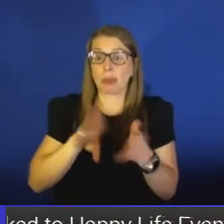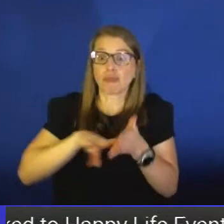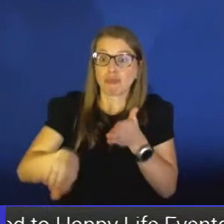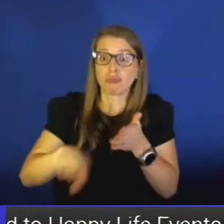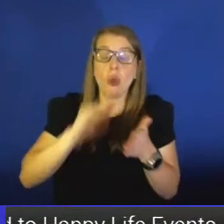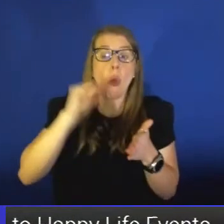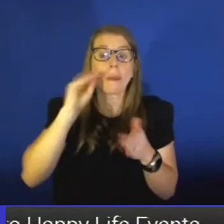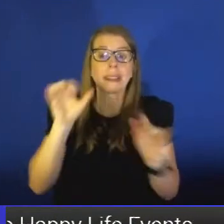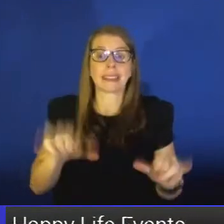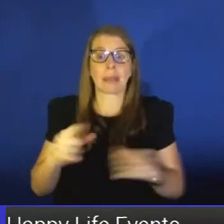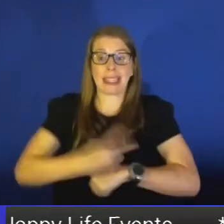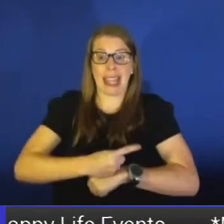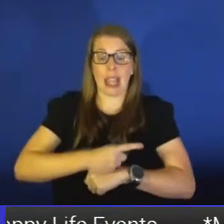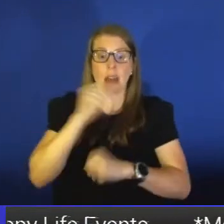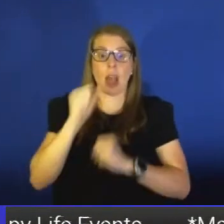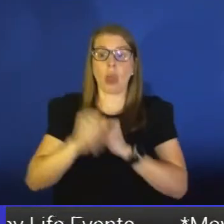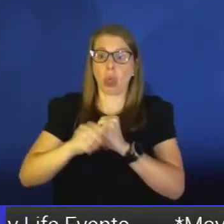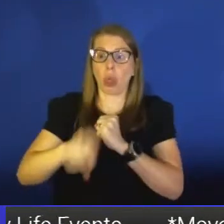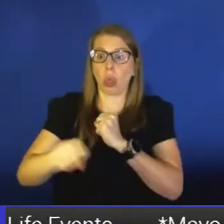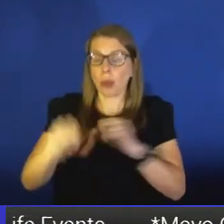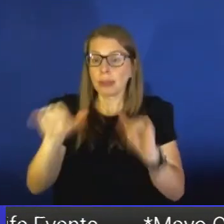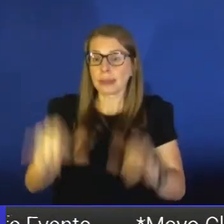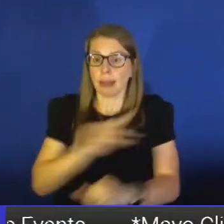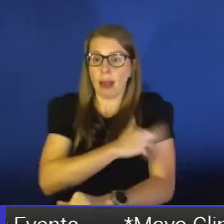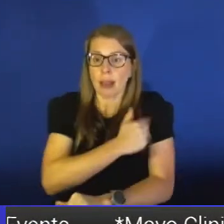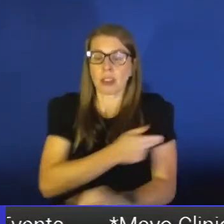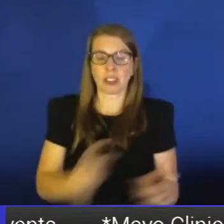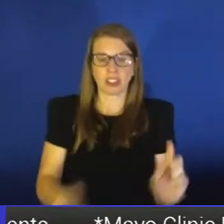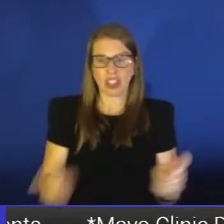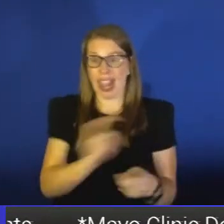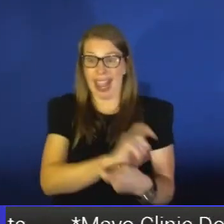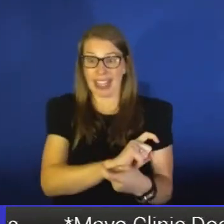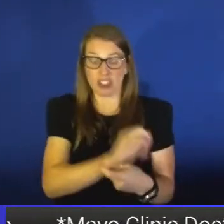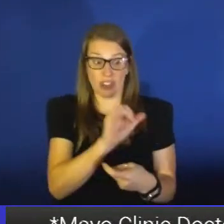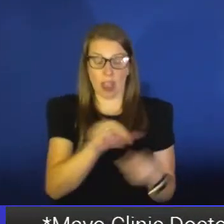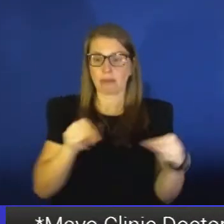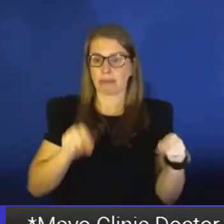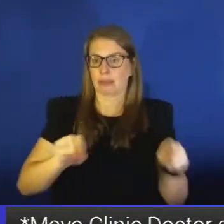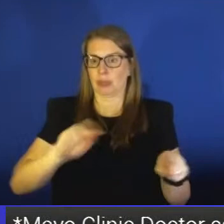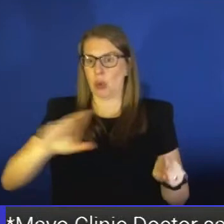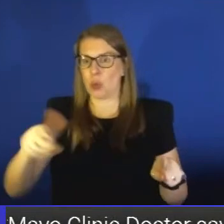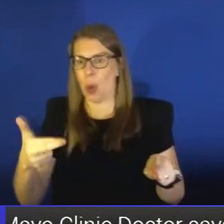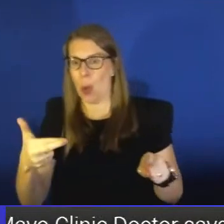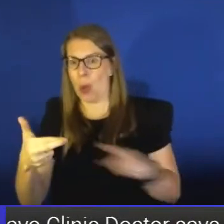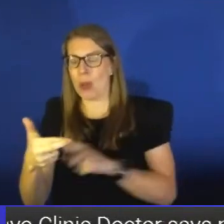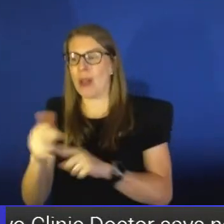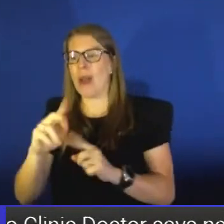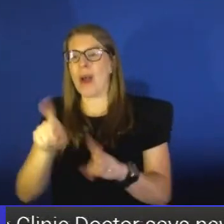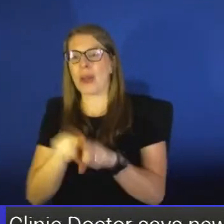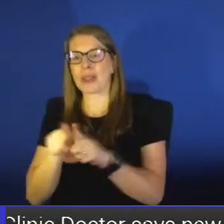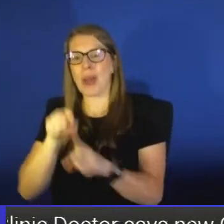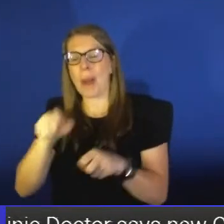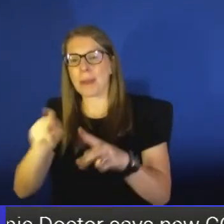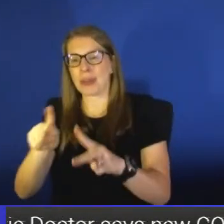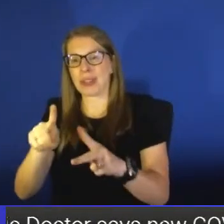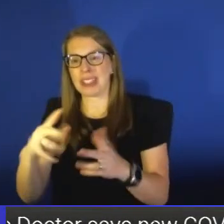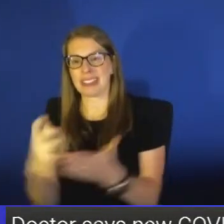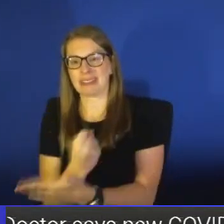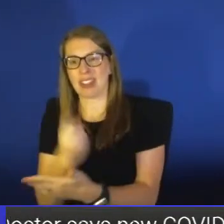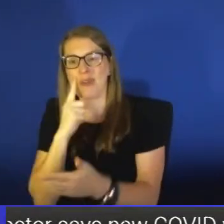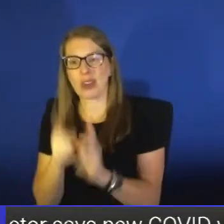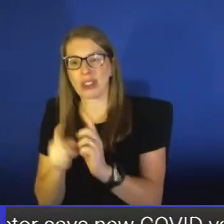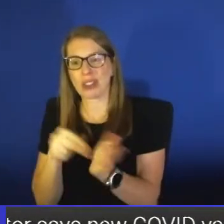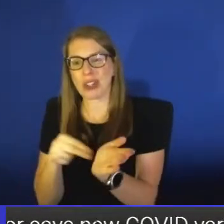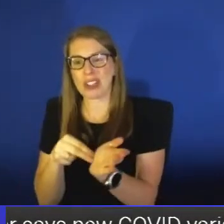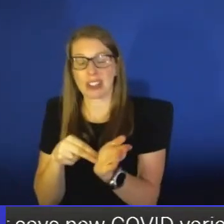stays. And so as those types of things have changed, so has the role and the opportunity for nurses. All patients need a nurse. And so there's a